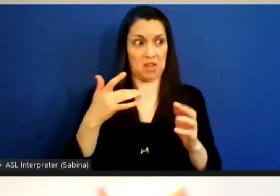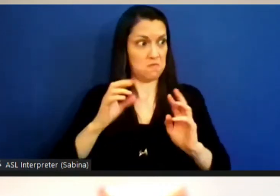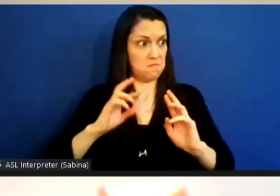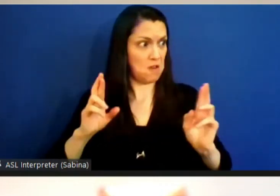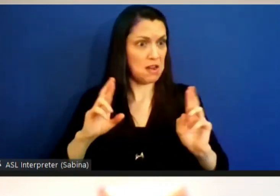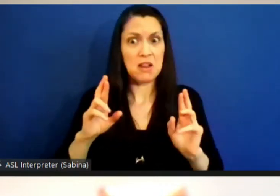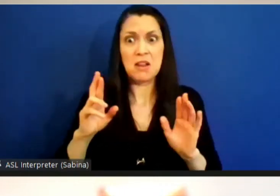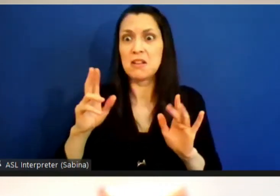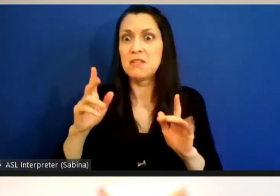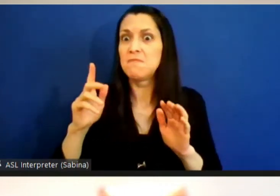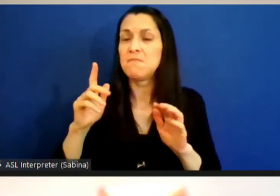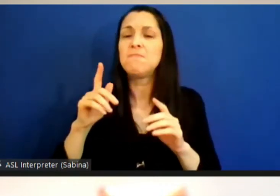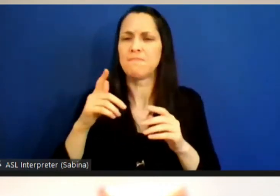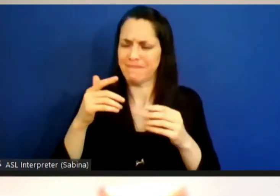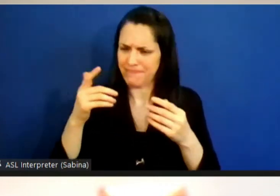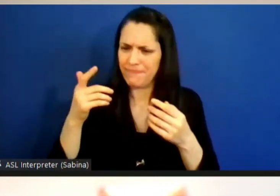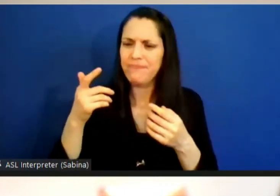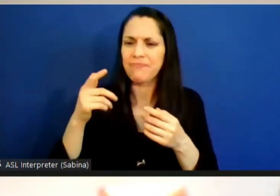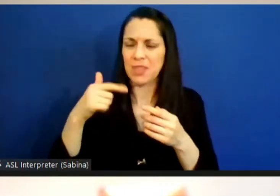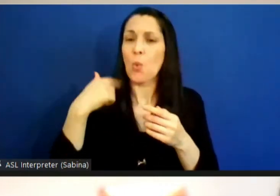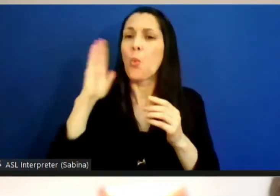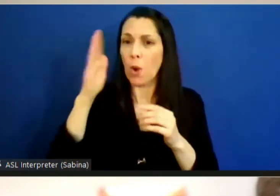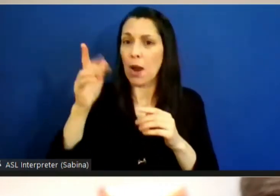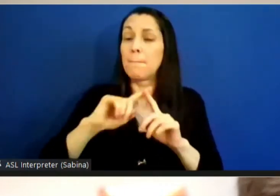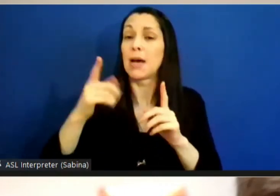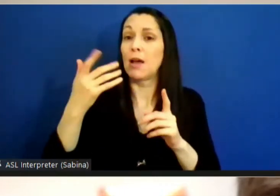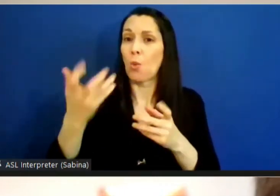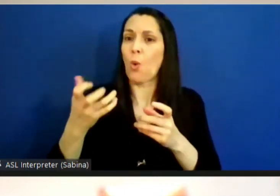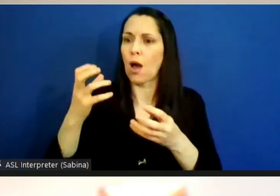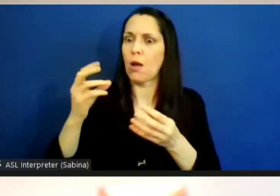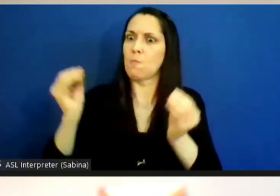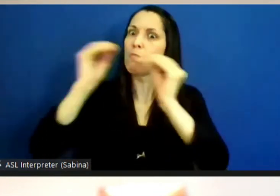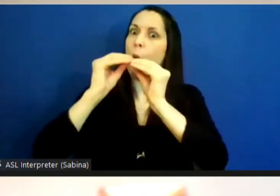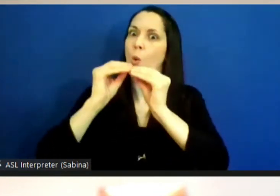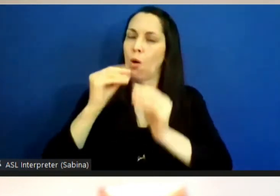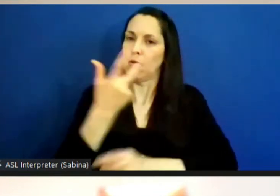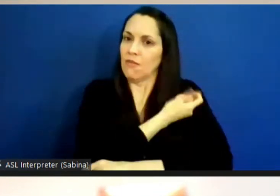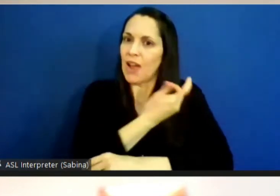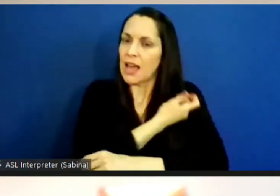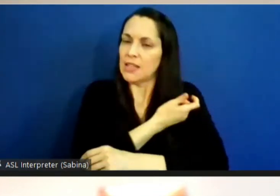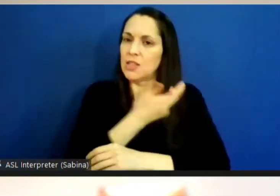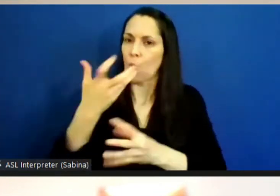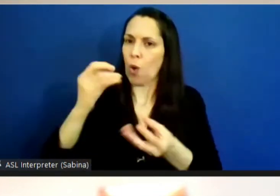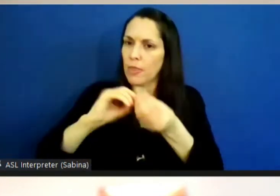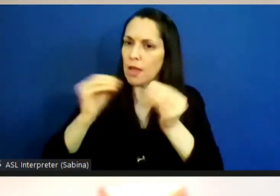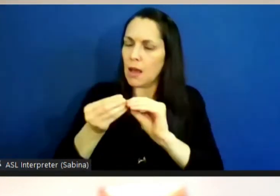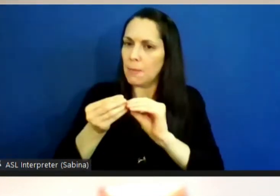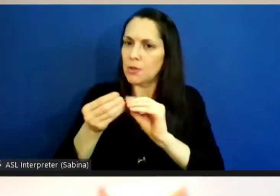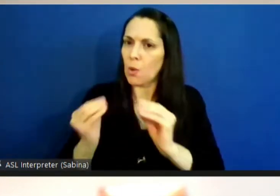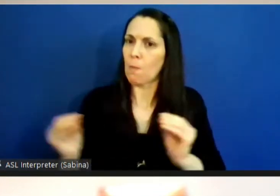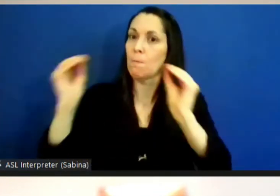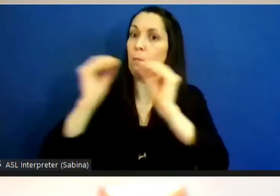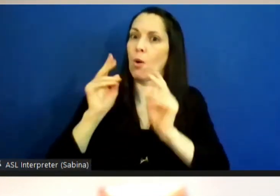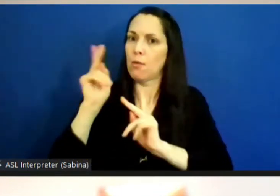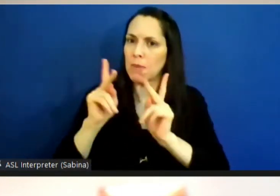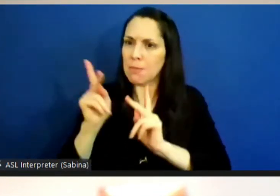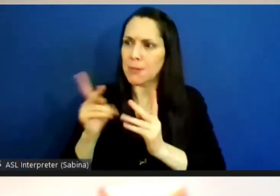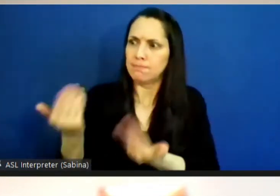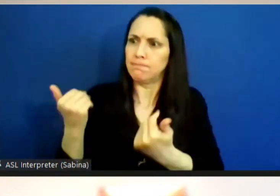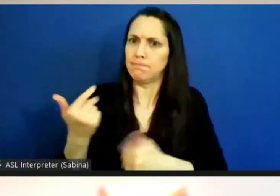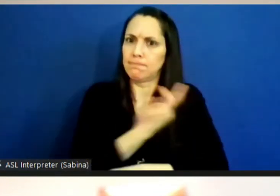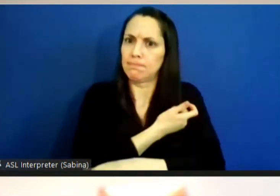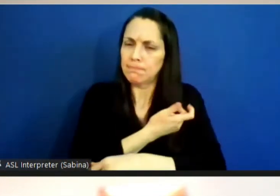get vaccinated and get our numbers up higher, where we feel more confident that there will be